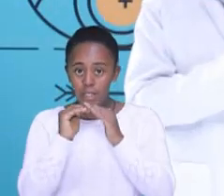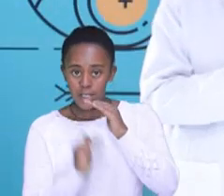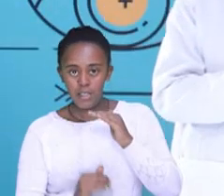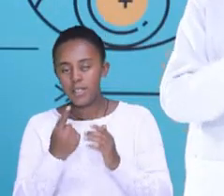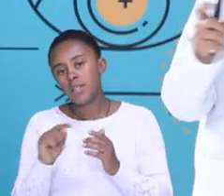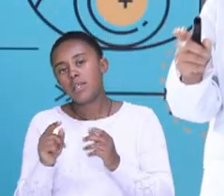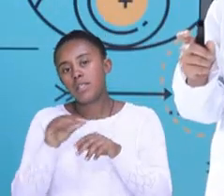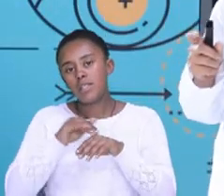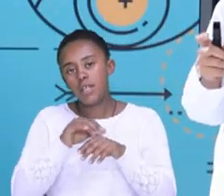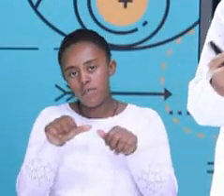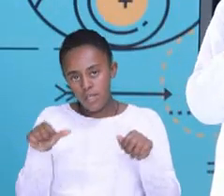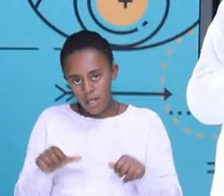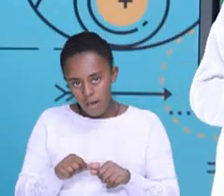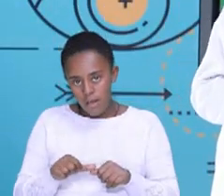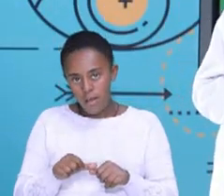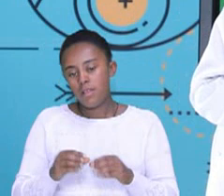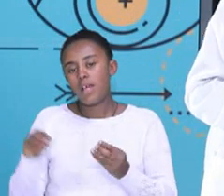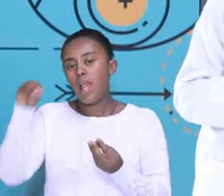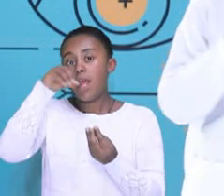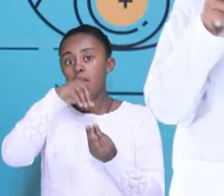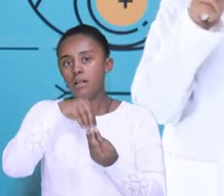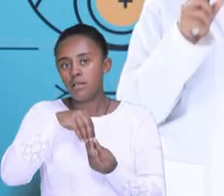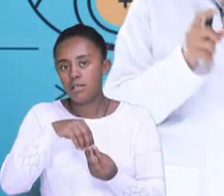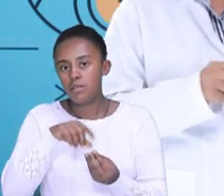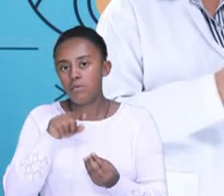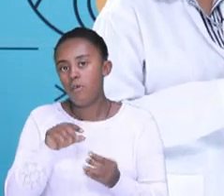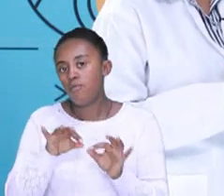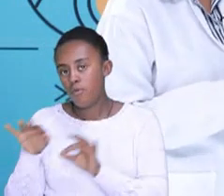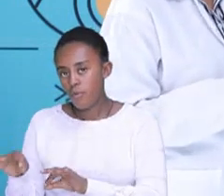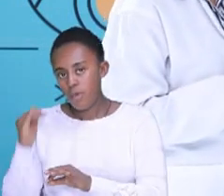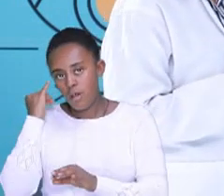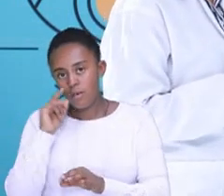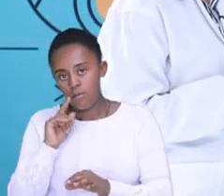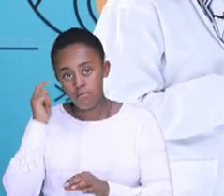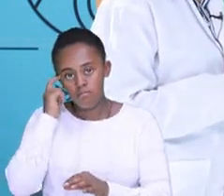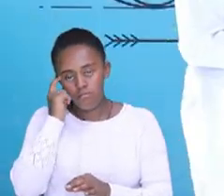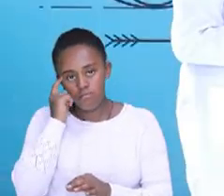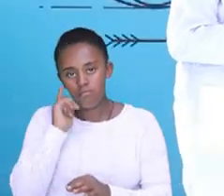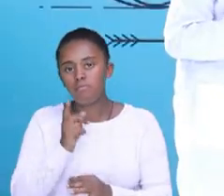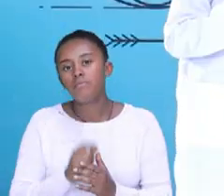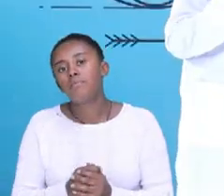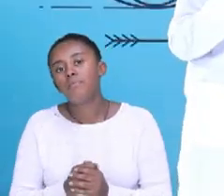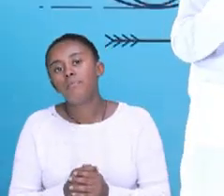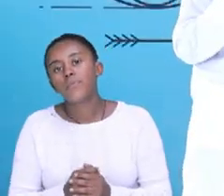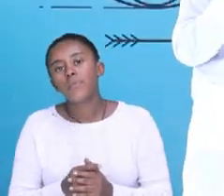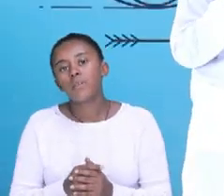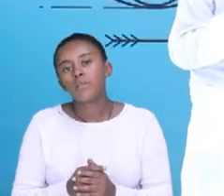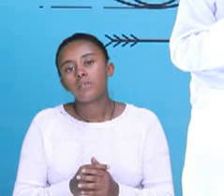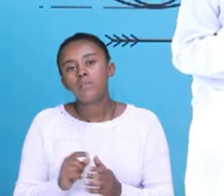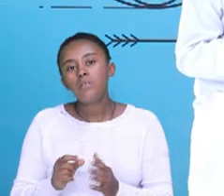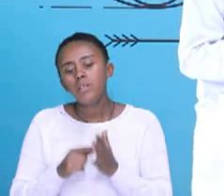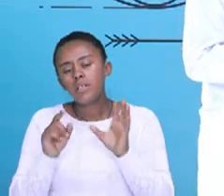cell, surface area to volume ratio increases. You have to put this idea in your mind. And to have